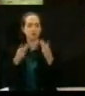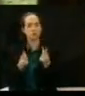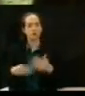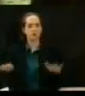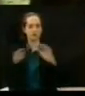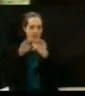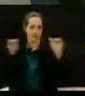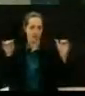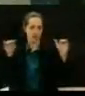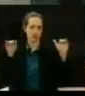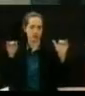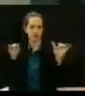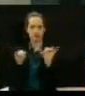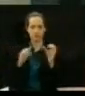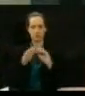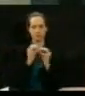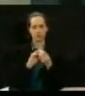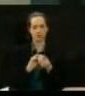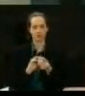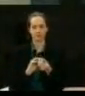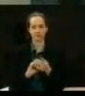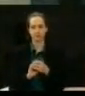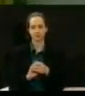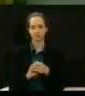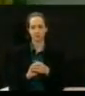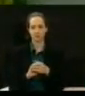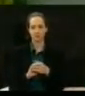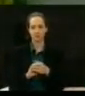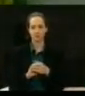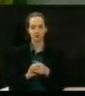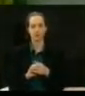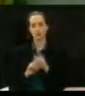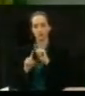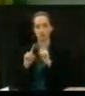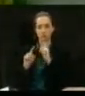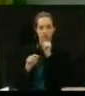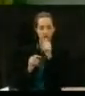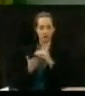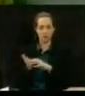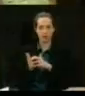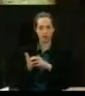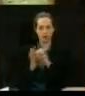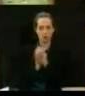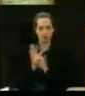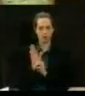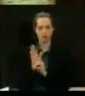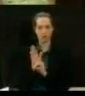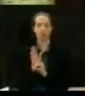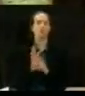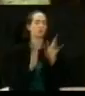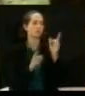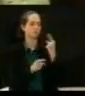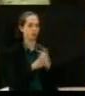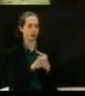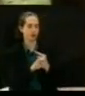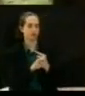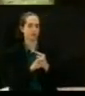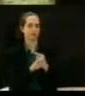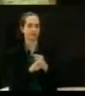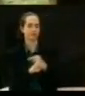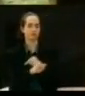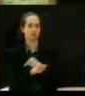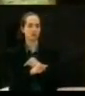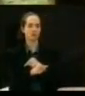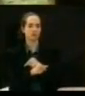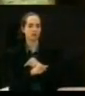Okay. So we're not weakening the ordinance. That's correct. The performance standard is exactly the same